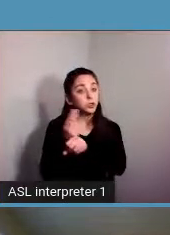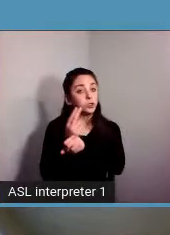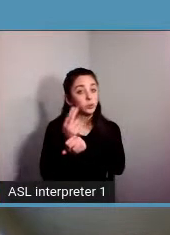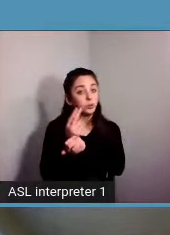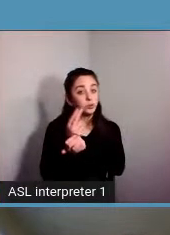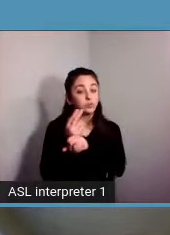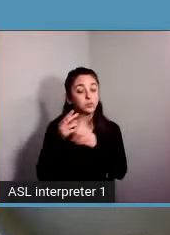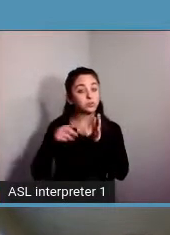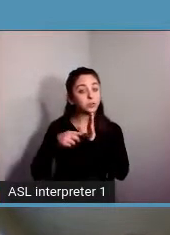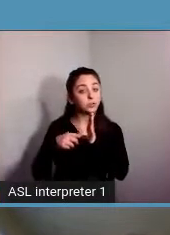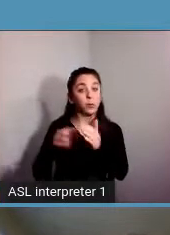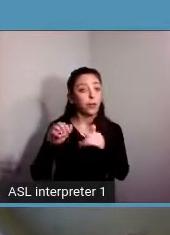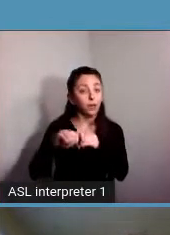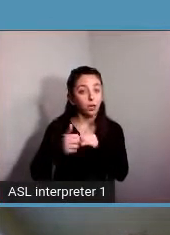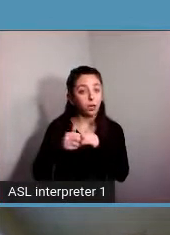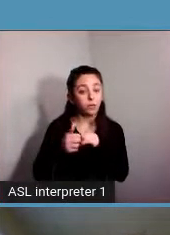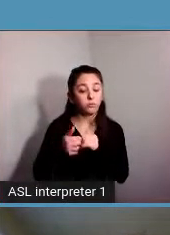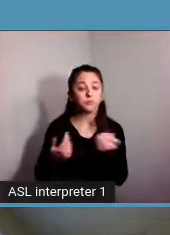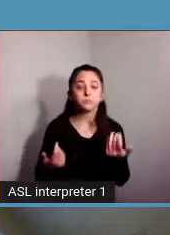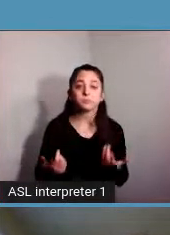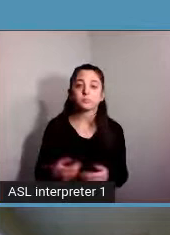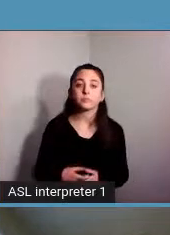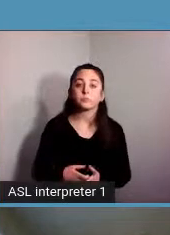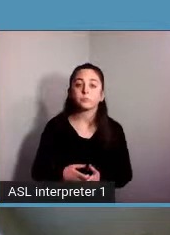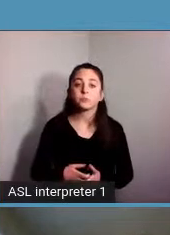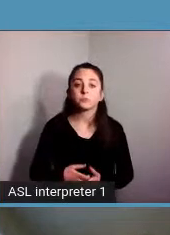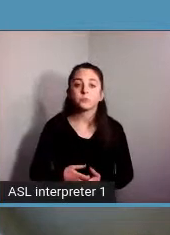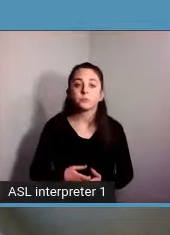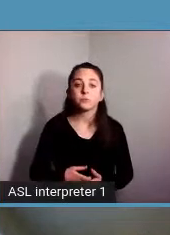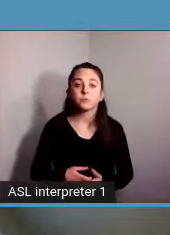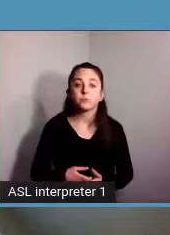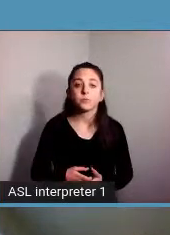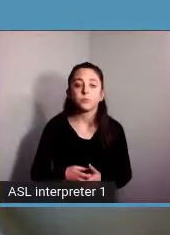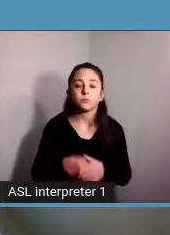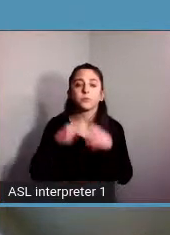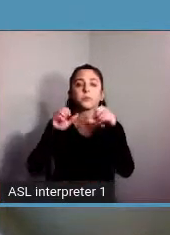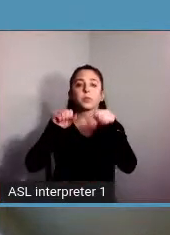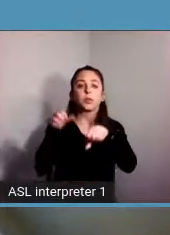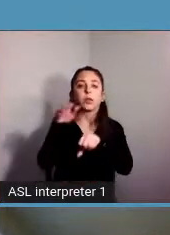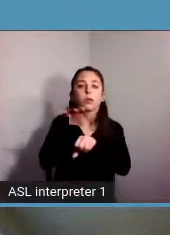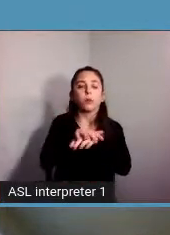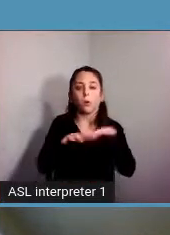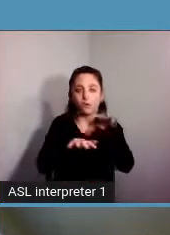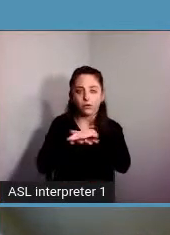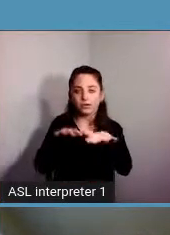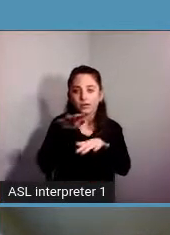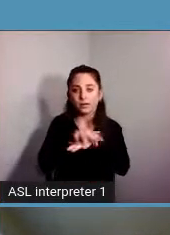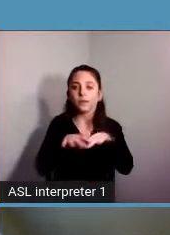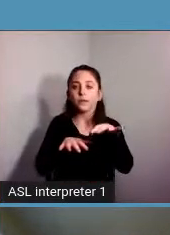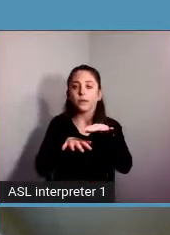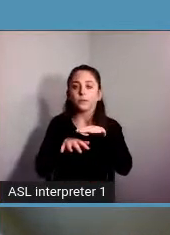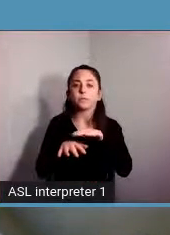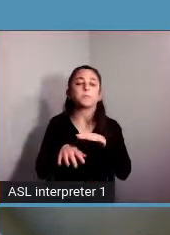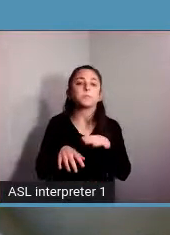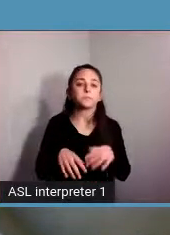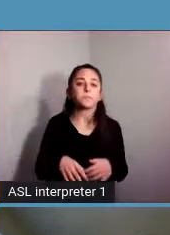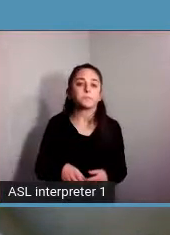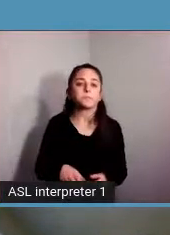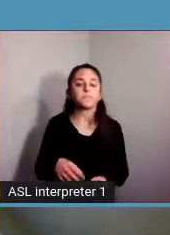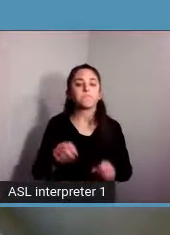for them is we were able to overlay. And if you can